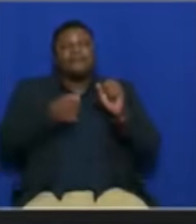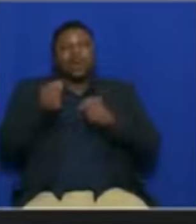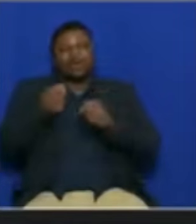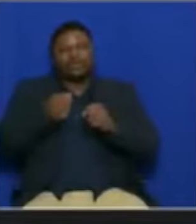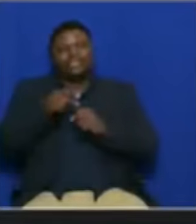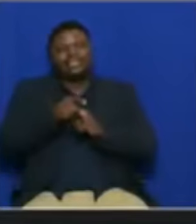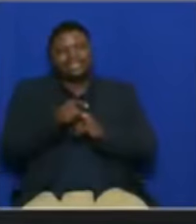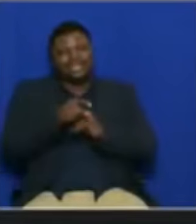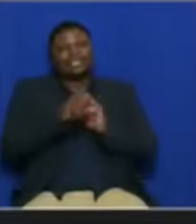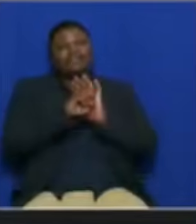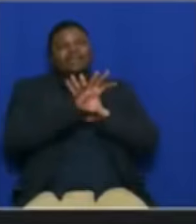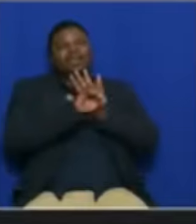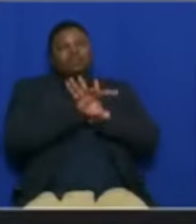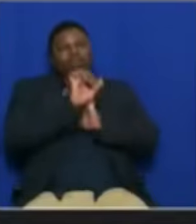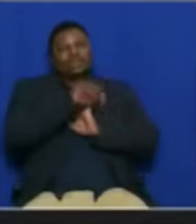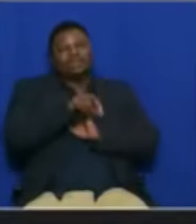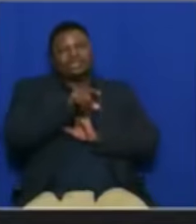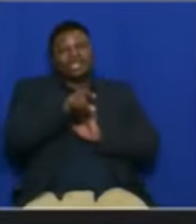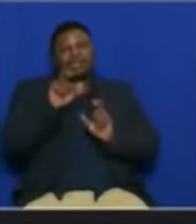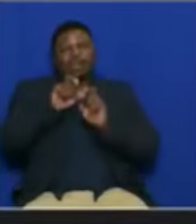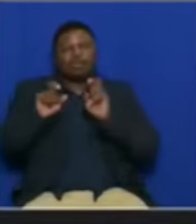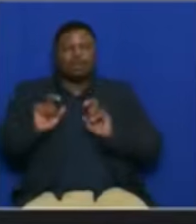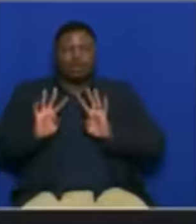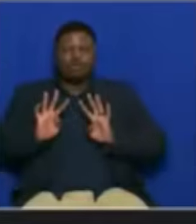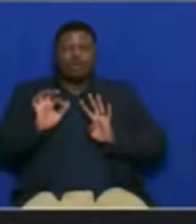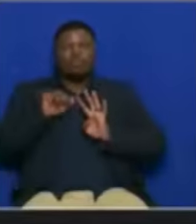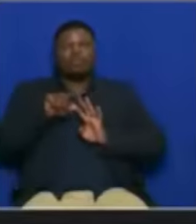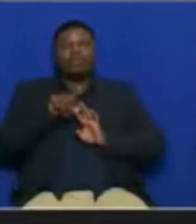at 454, page 454.